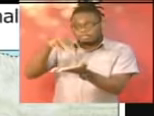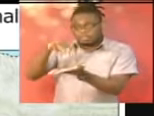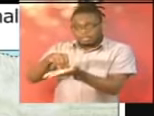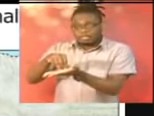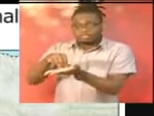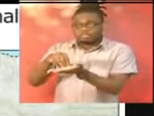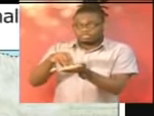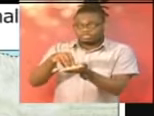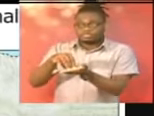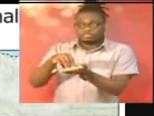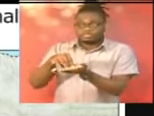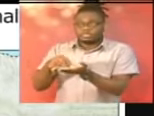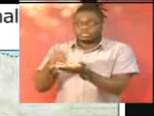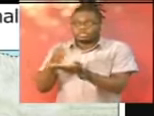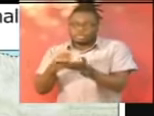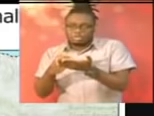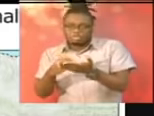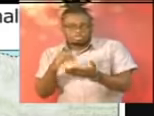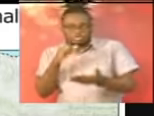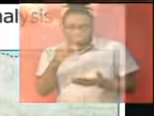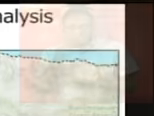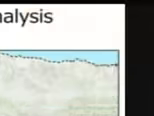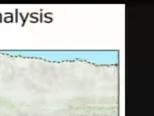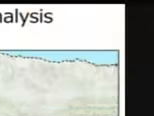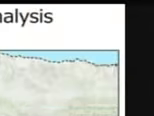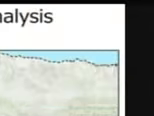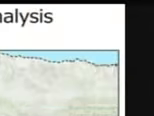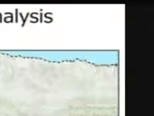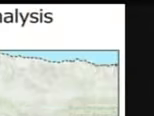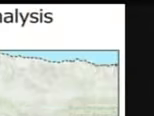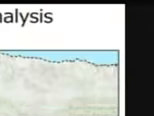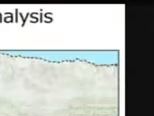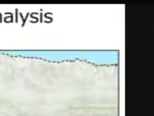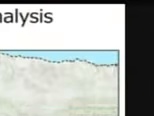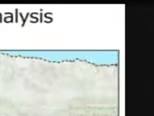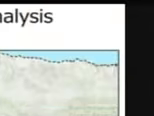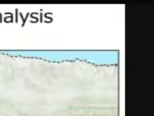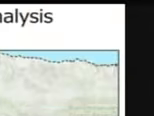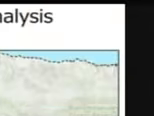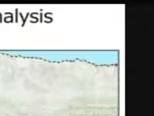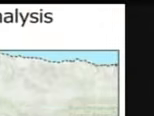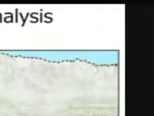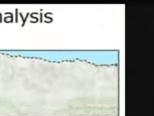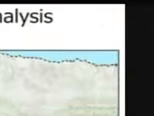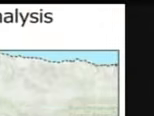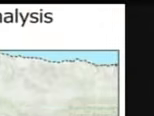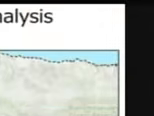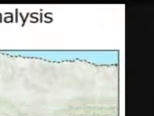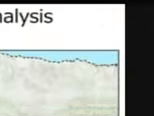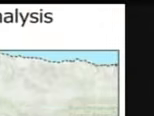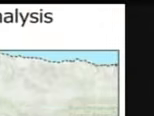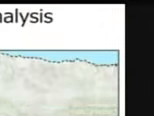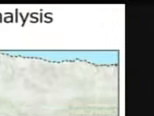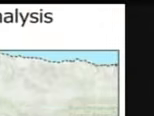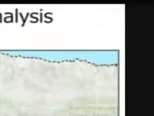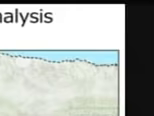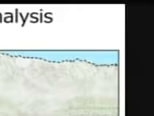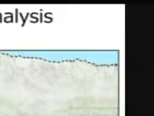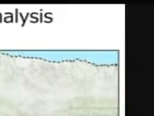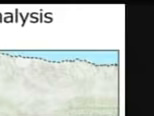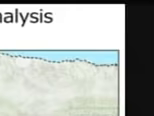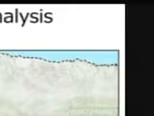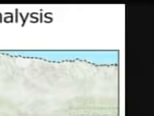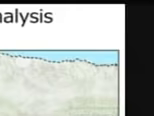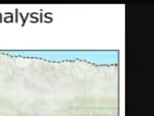trends in terms of increases or decreases. However, we are seeing several areas showing that general decrease, and that will be more in